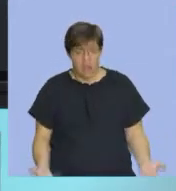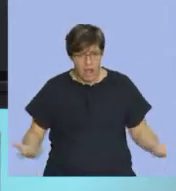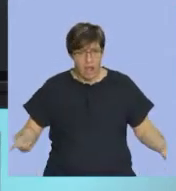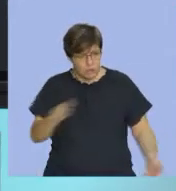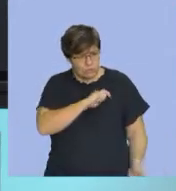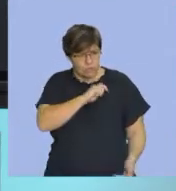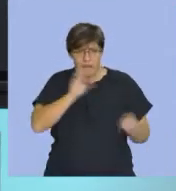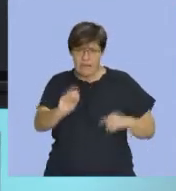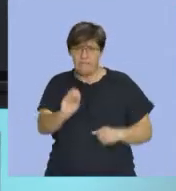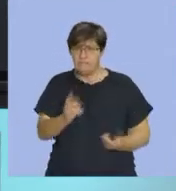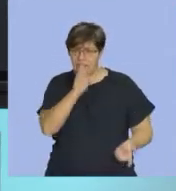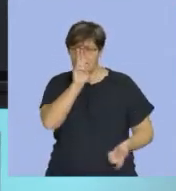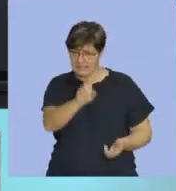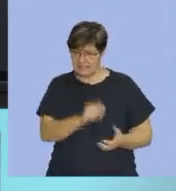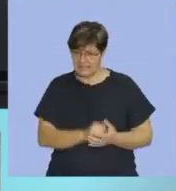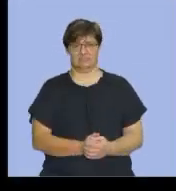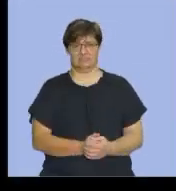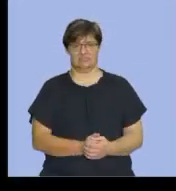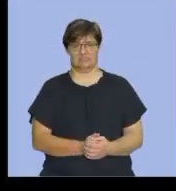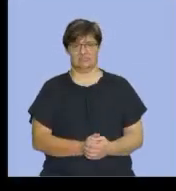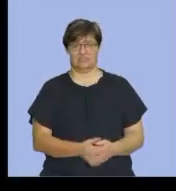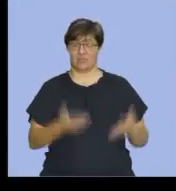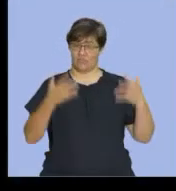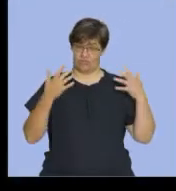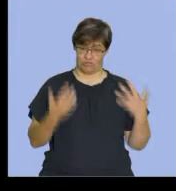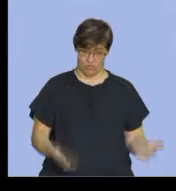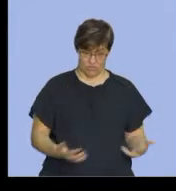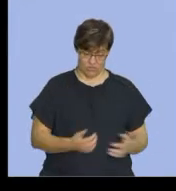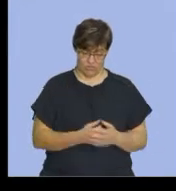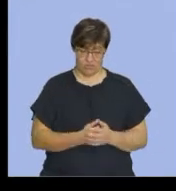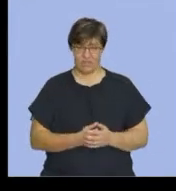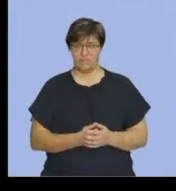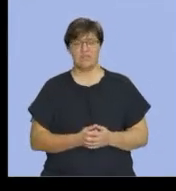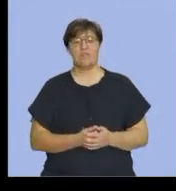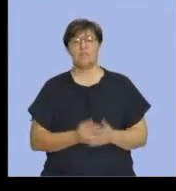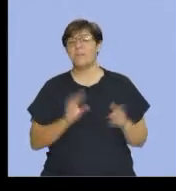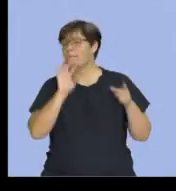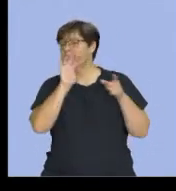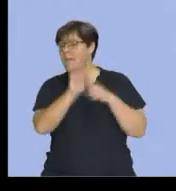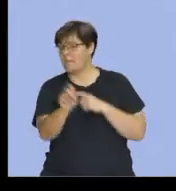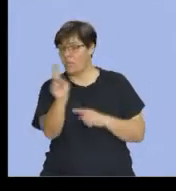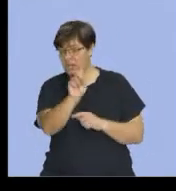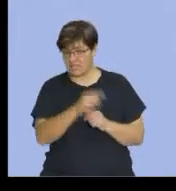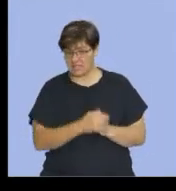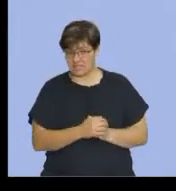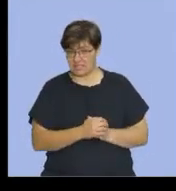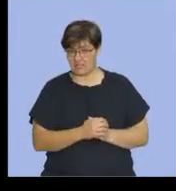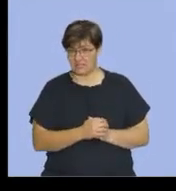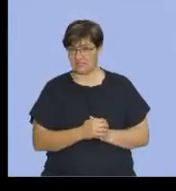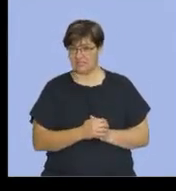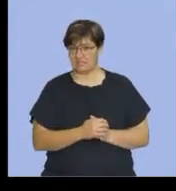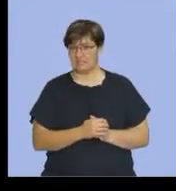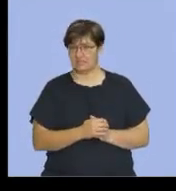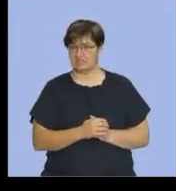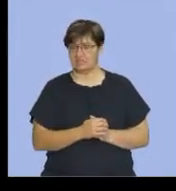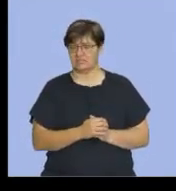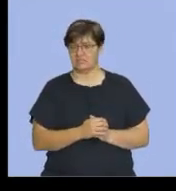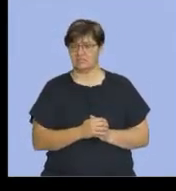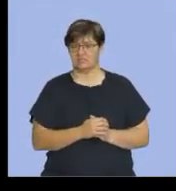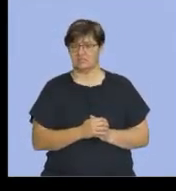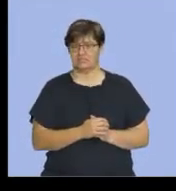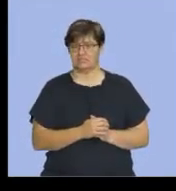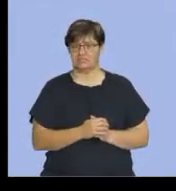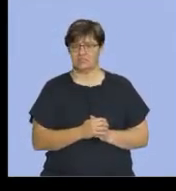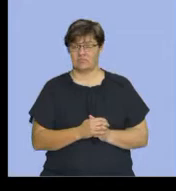I actually have. Okay, so what we have found out is this. We have